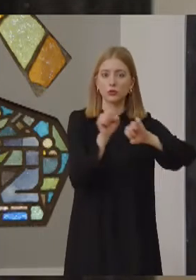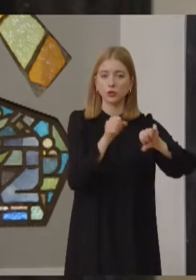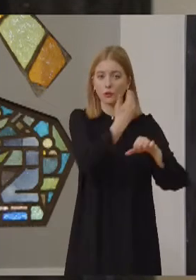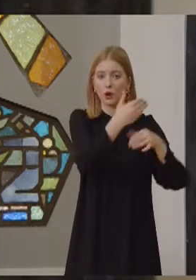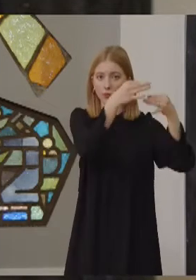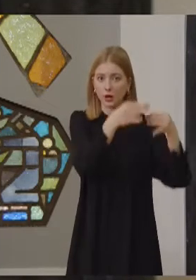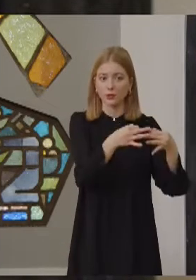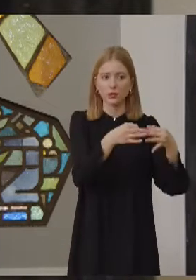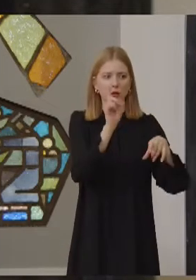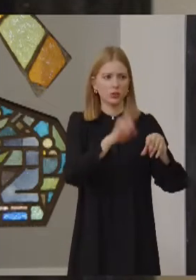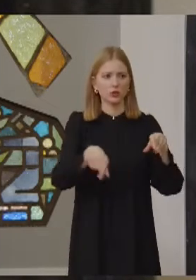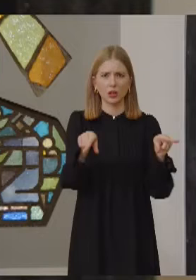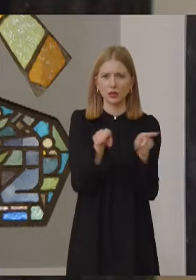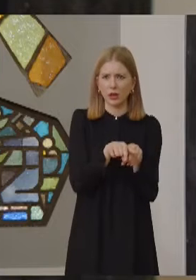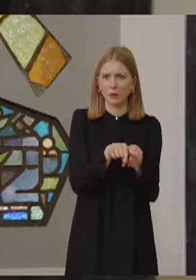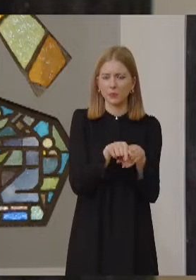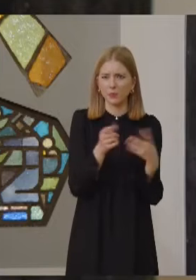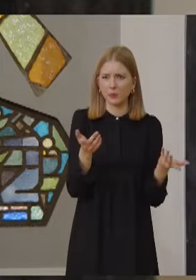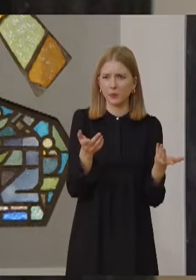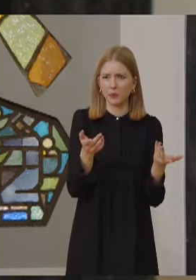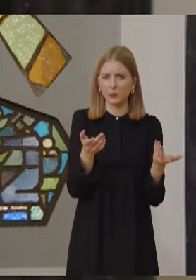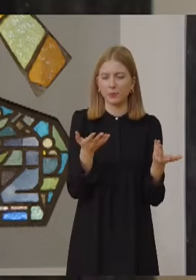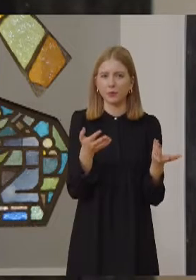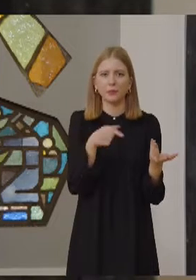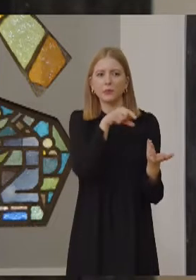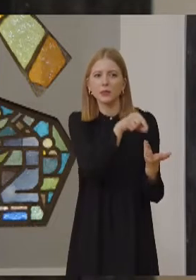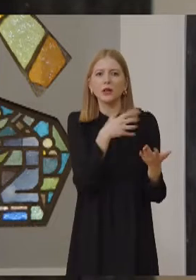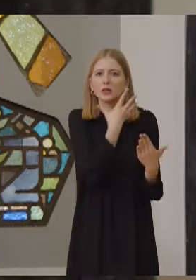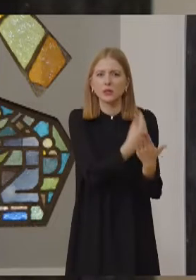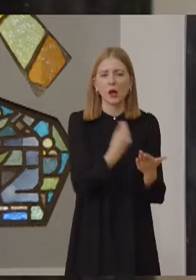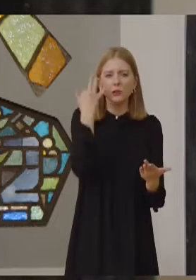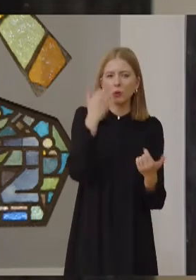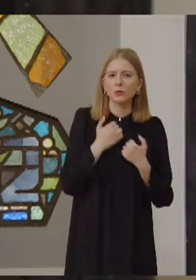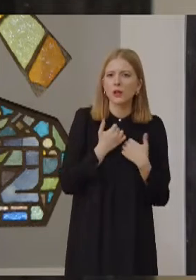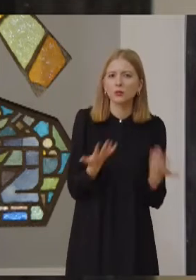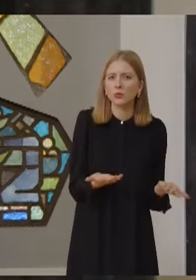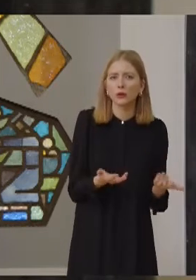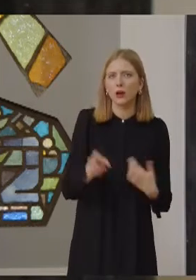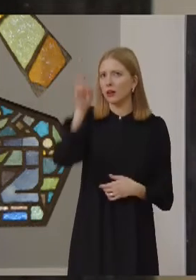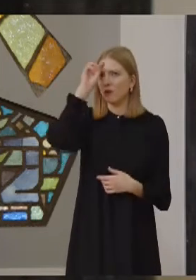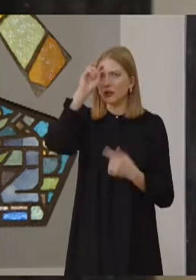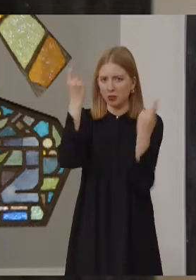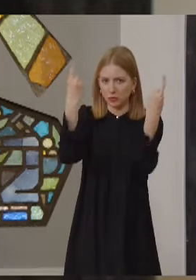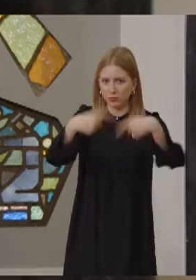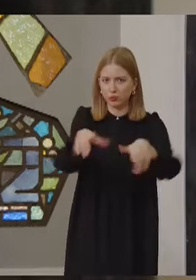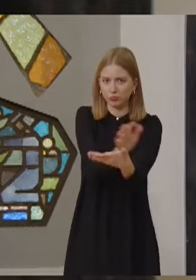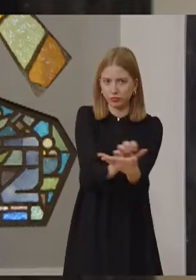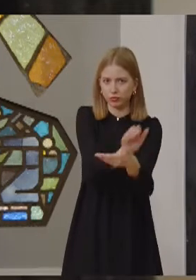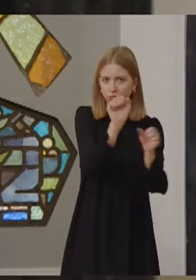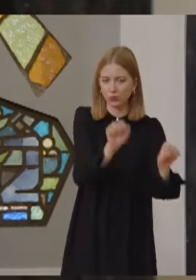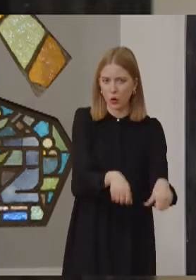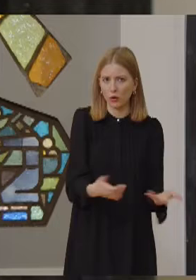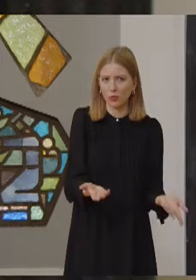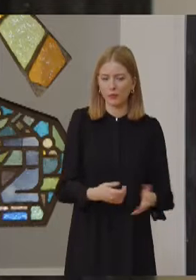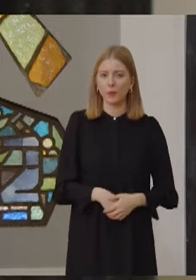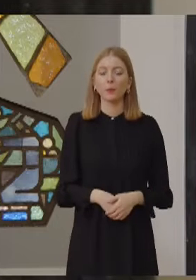politicians, I thought that they speak about human rights defenders as agents, as foreign